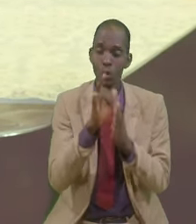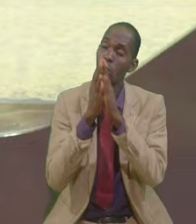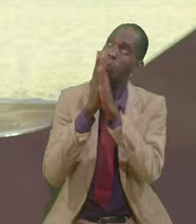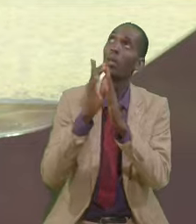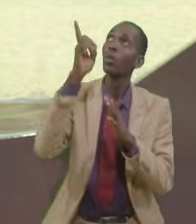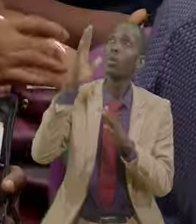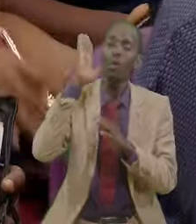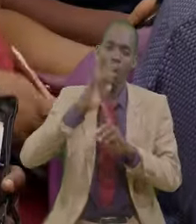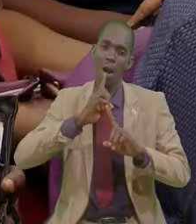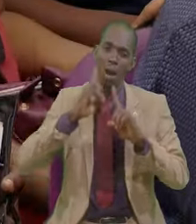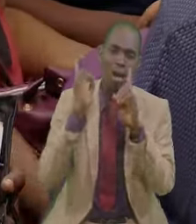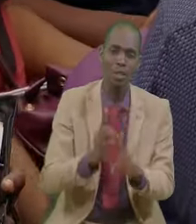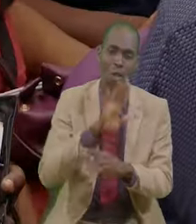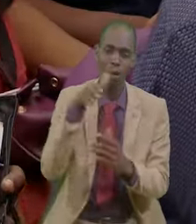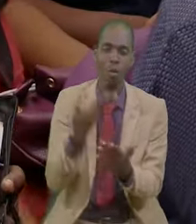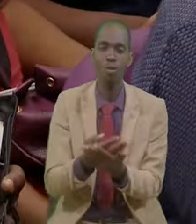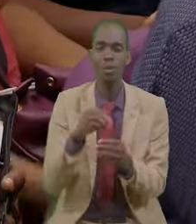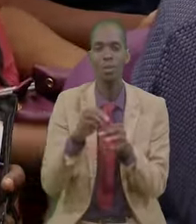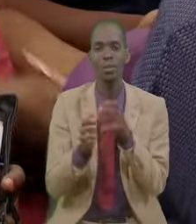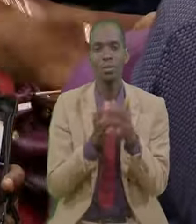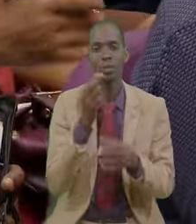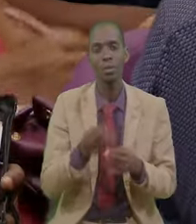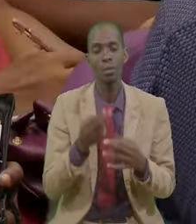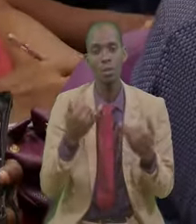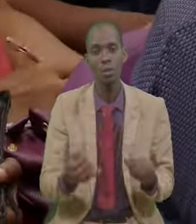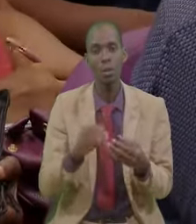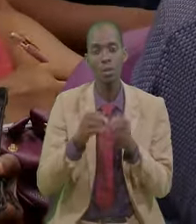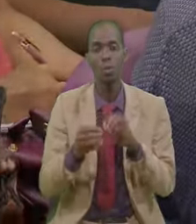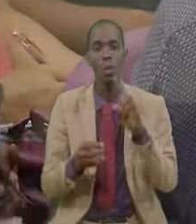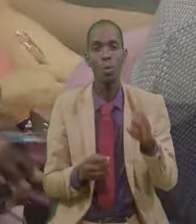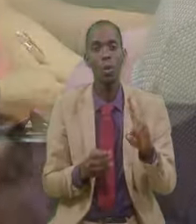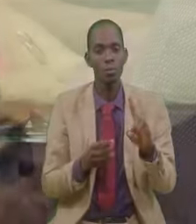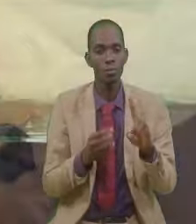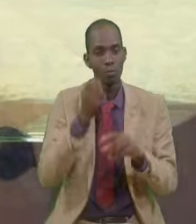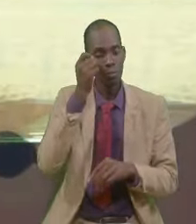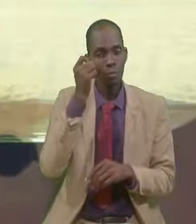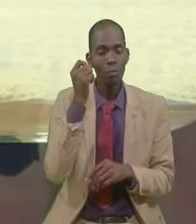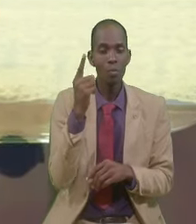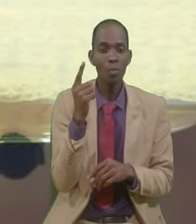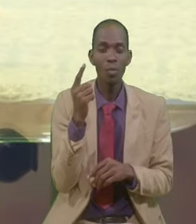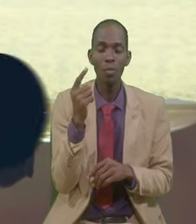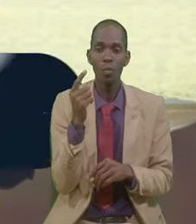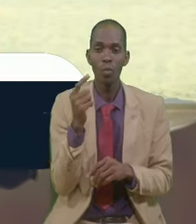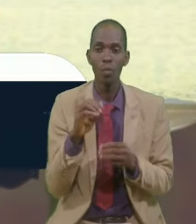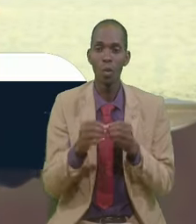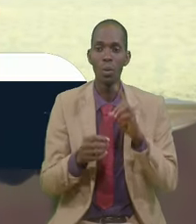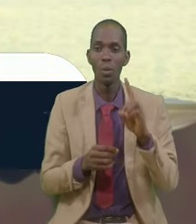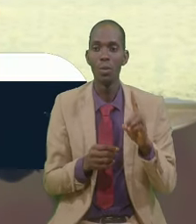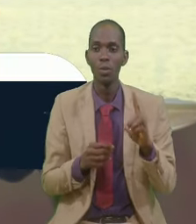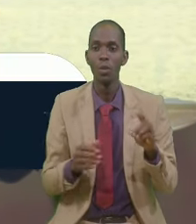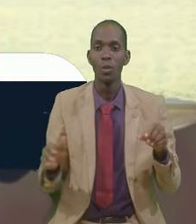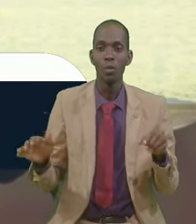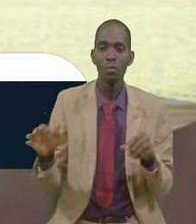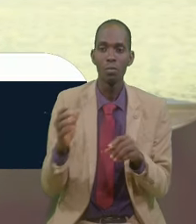in Jesus' name. Number one, comprehending the manifold grace of